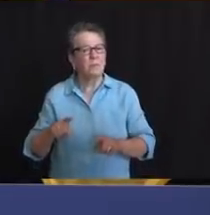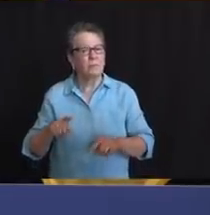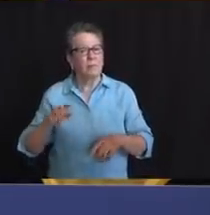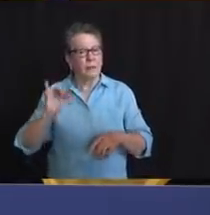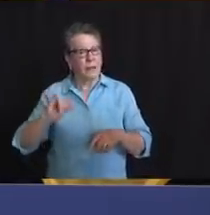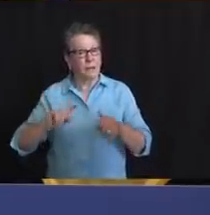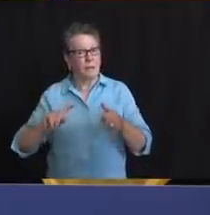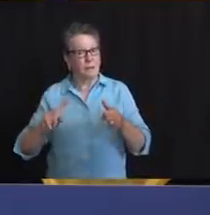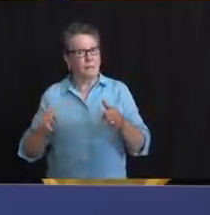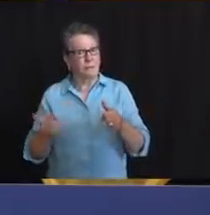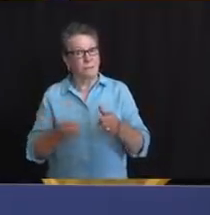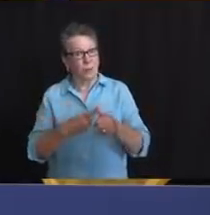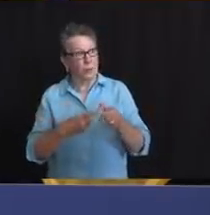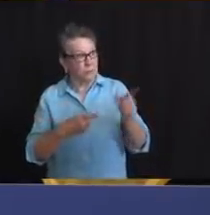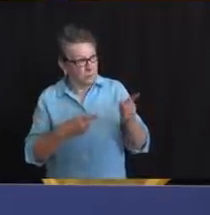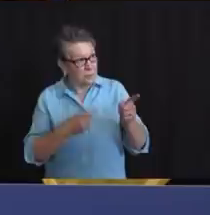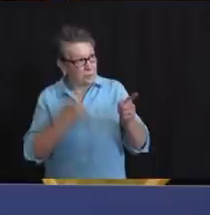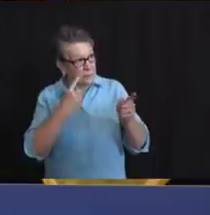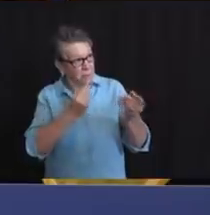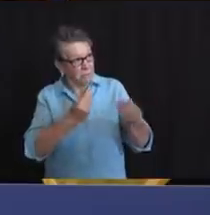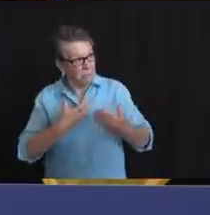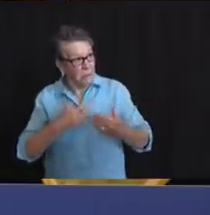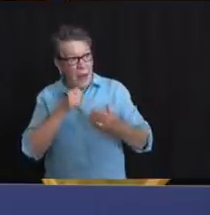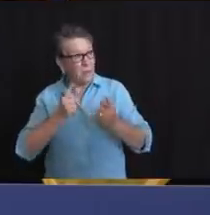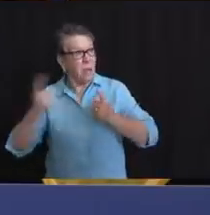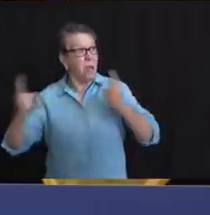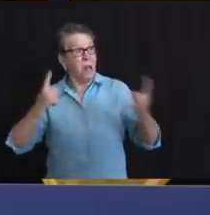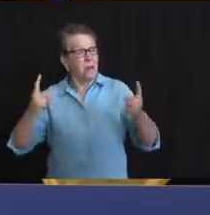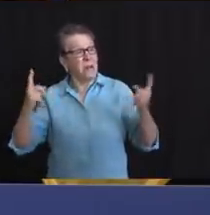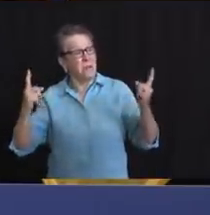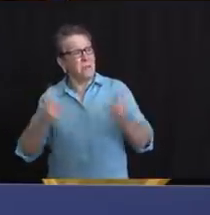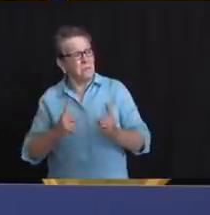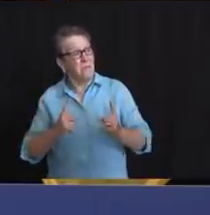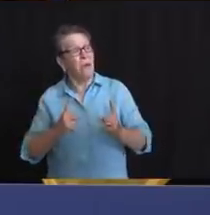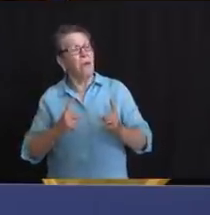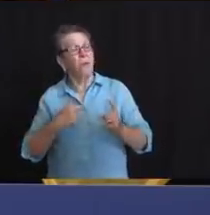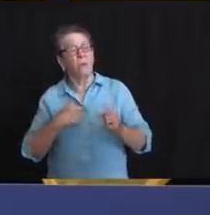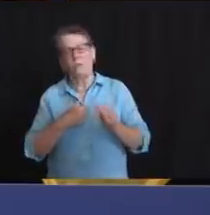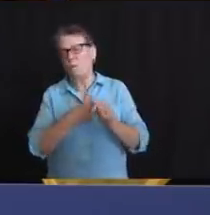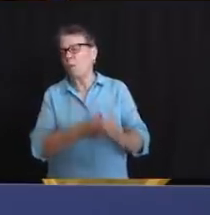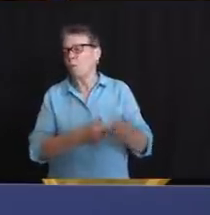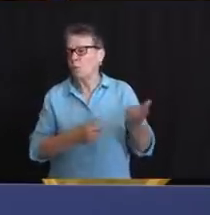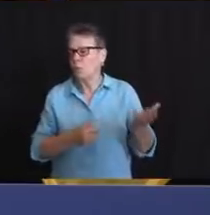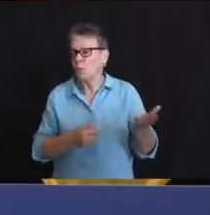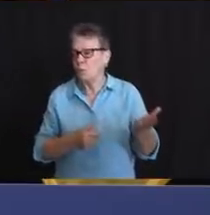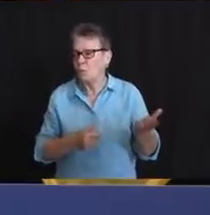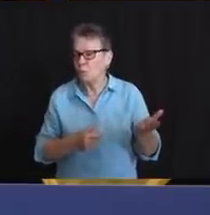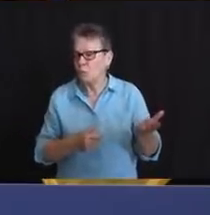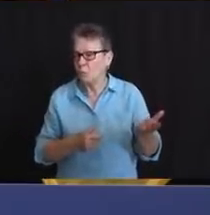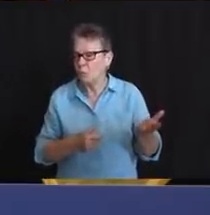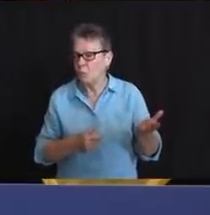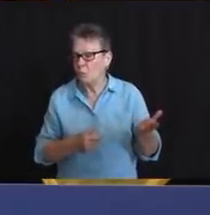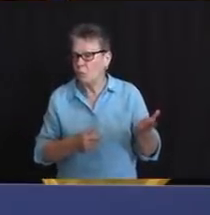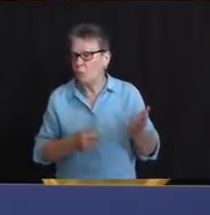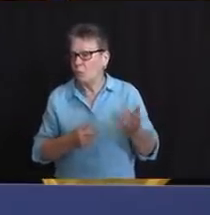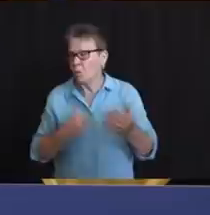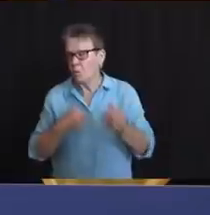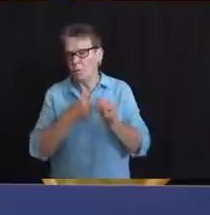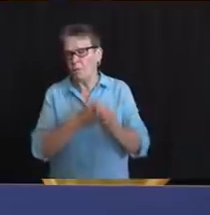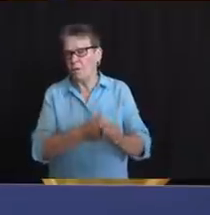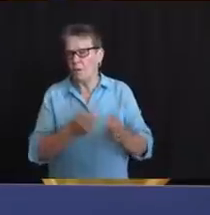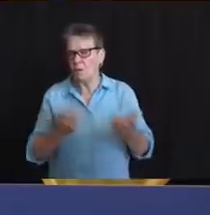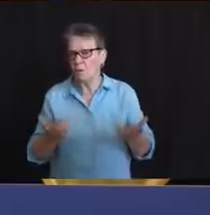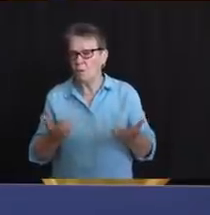When they did masking, particularly when you've got the neighboring states, have got all the states